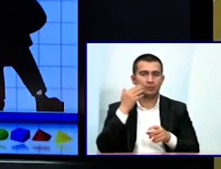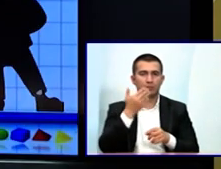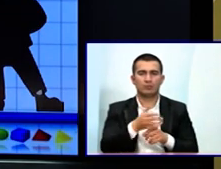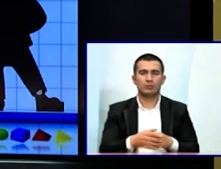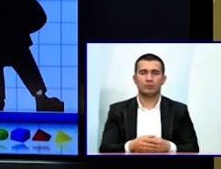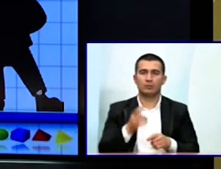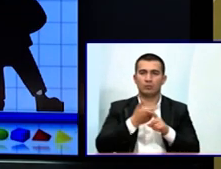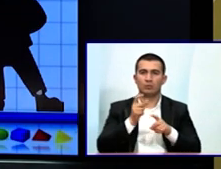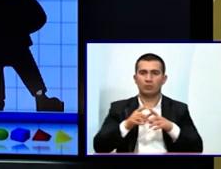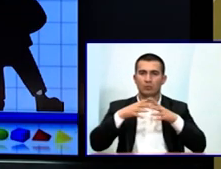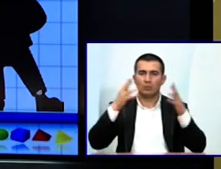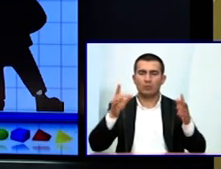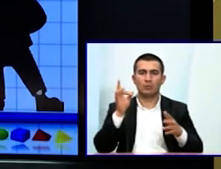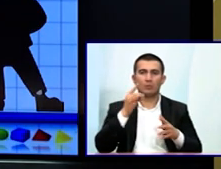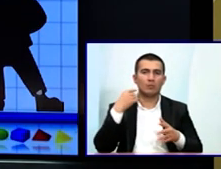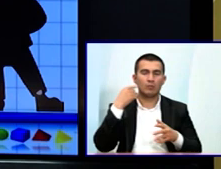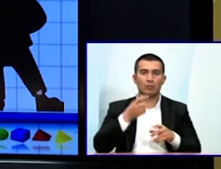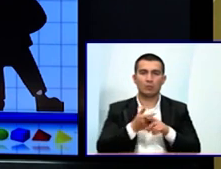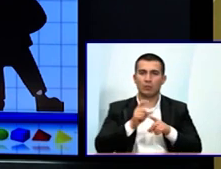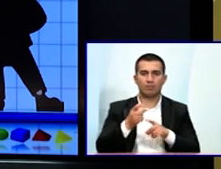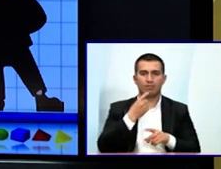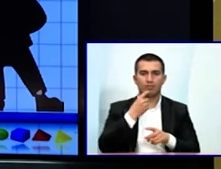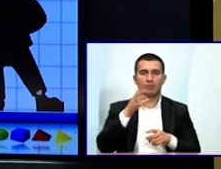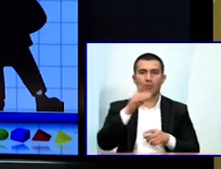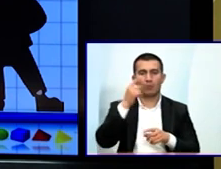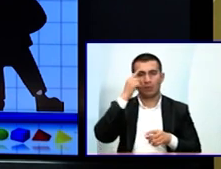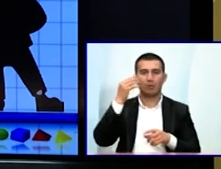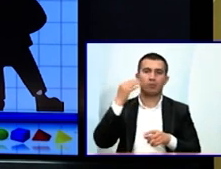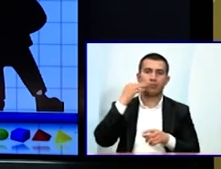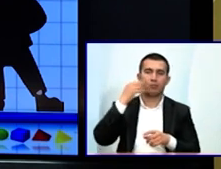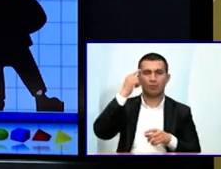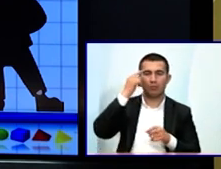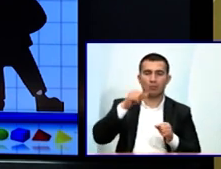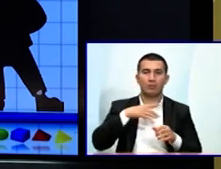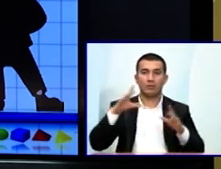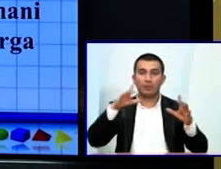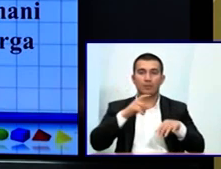Kattaliklarning qiymatlari esa taqribiy bo'ladi. Bu esa uning kamchiligi bo'lishi mumkin.